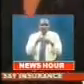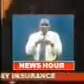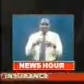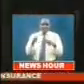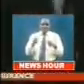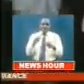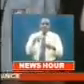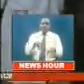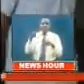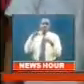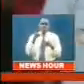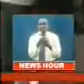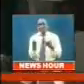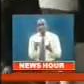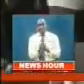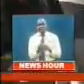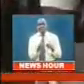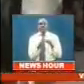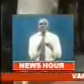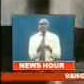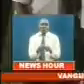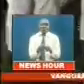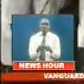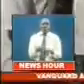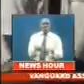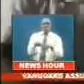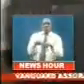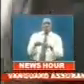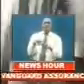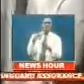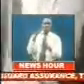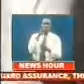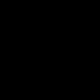supply are some of the factors that continue to hold back the country's progress.